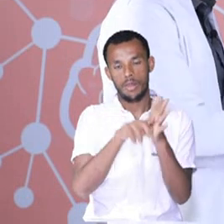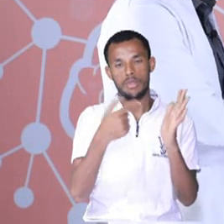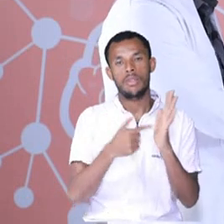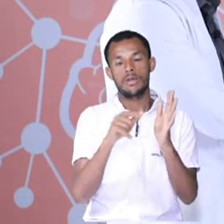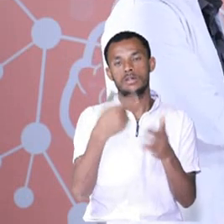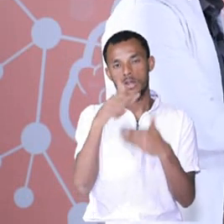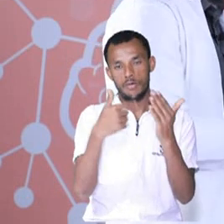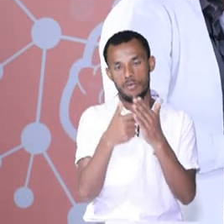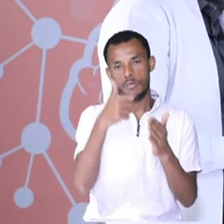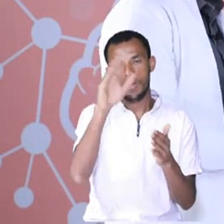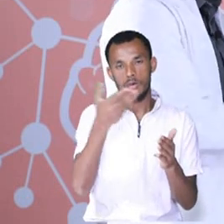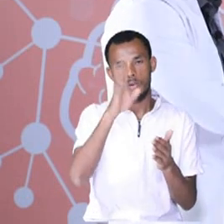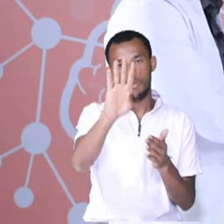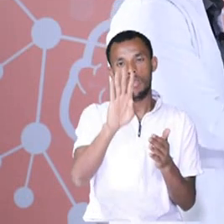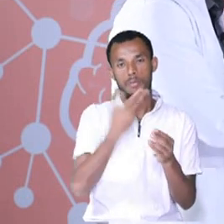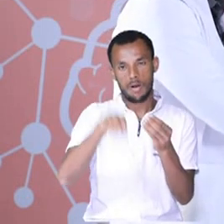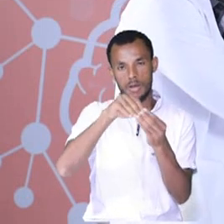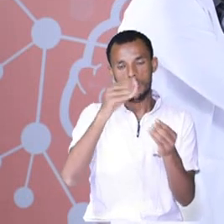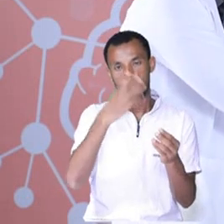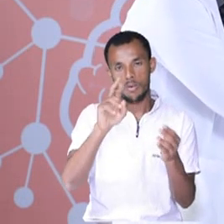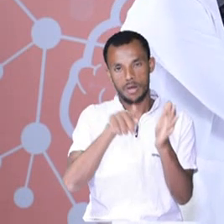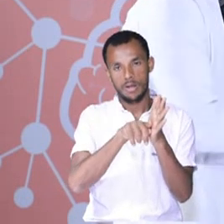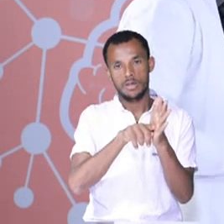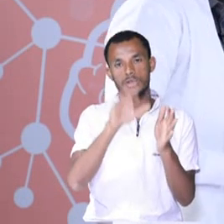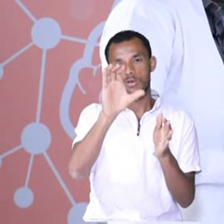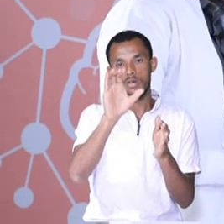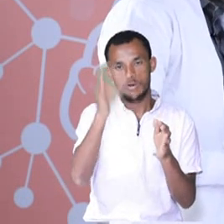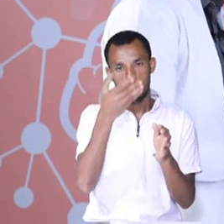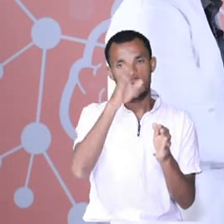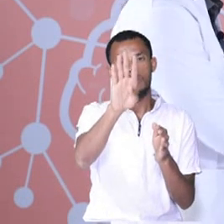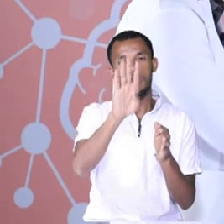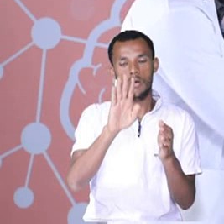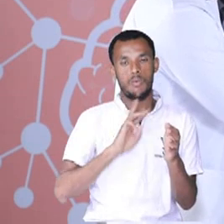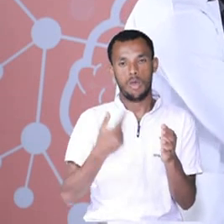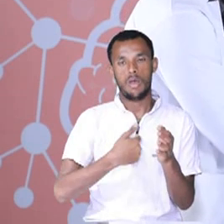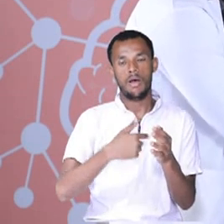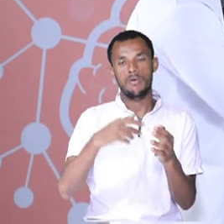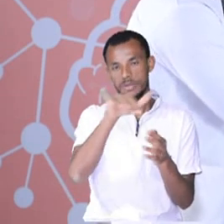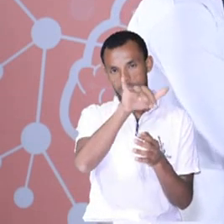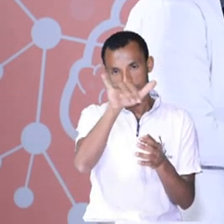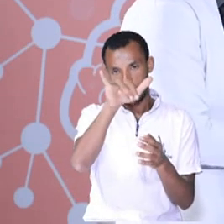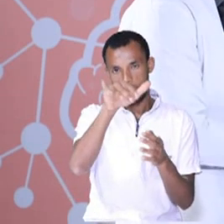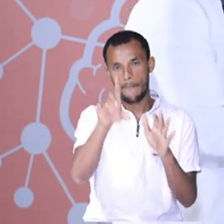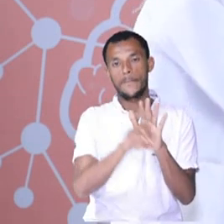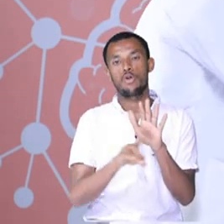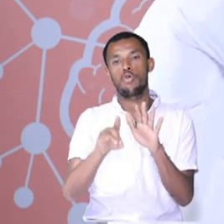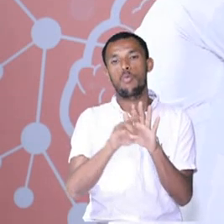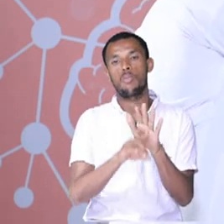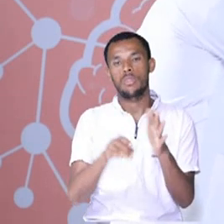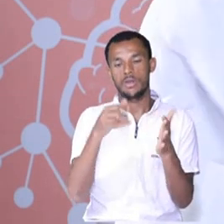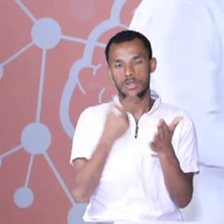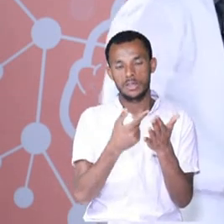sign. Therefore, a over b plus or minus c over b. We have the same denominator.